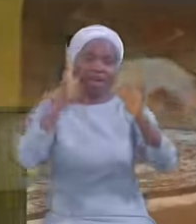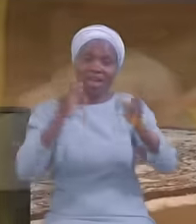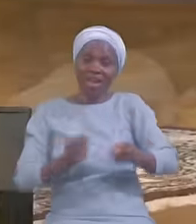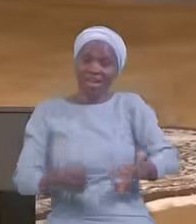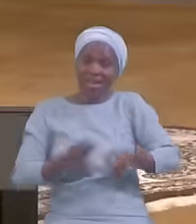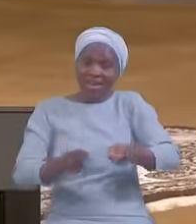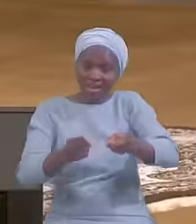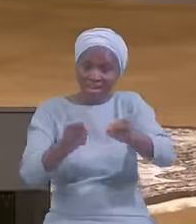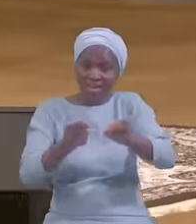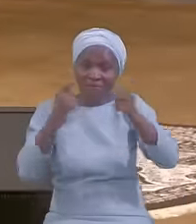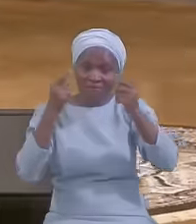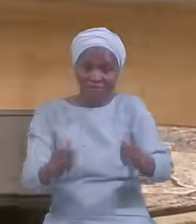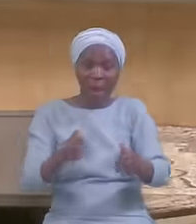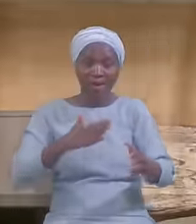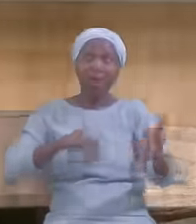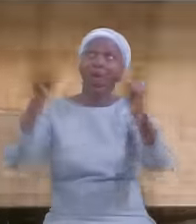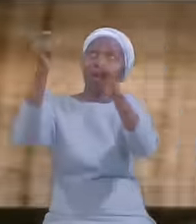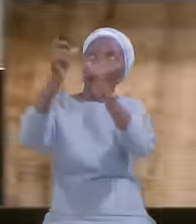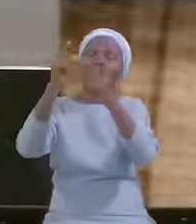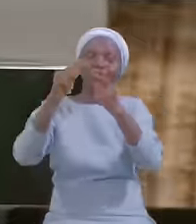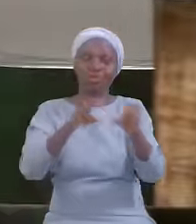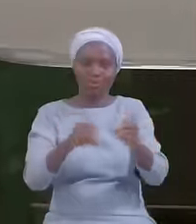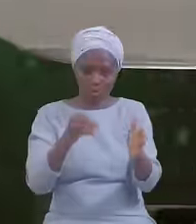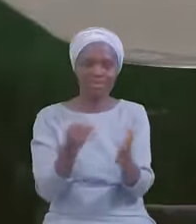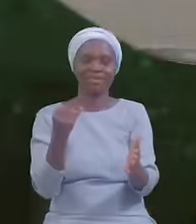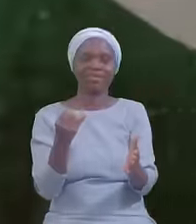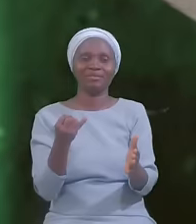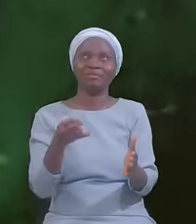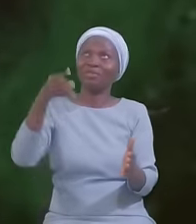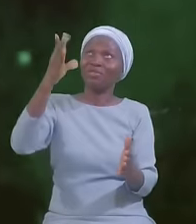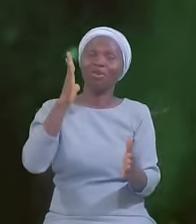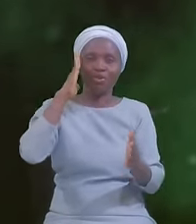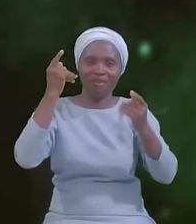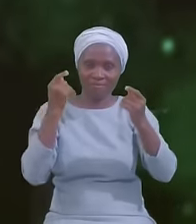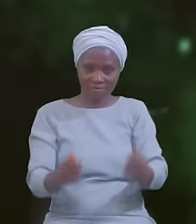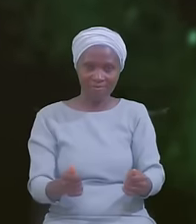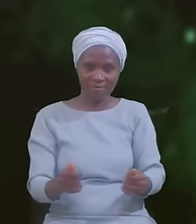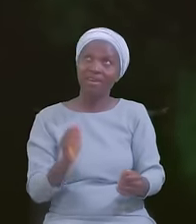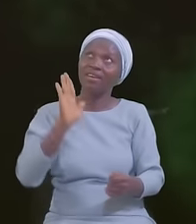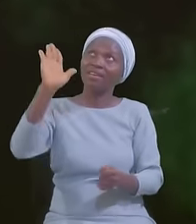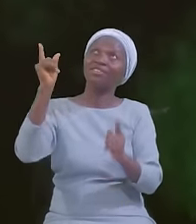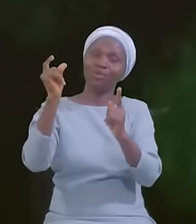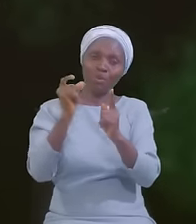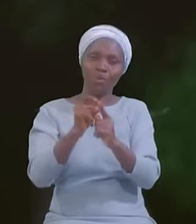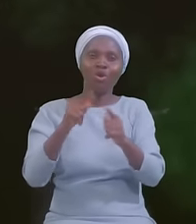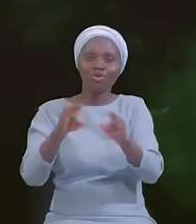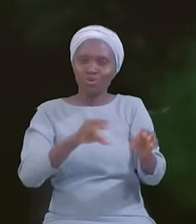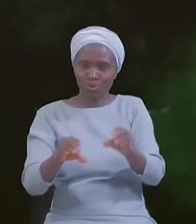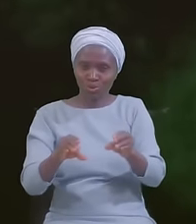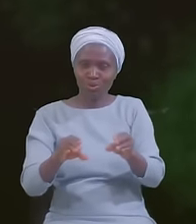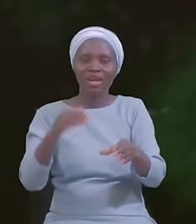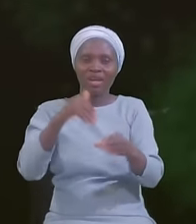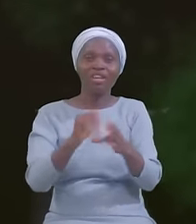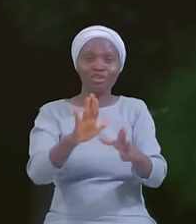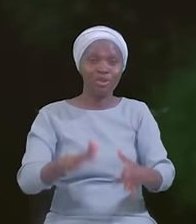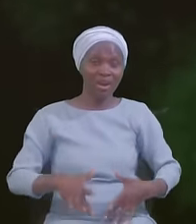word to perform it. God will hasten his word to be performed in